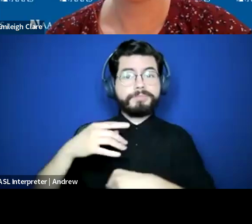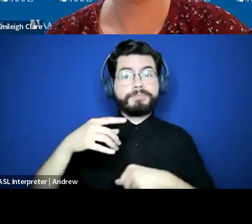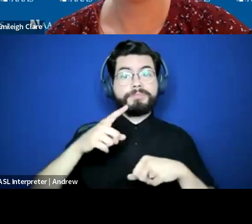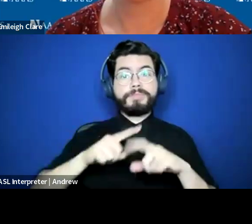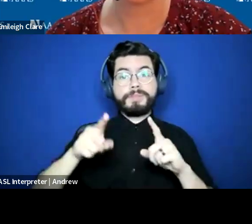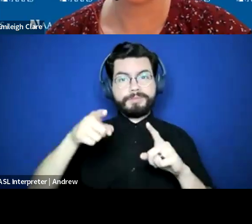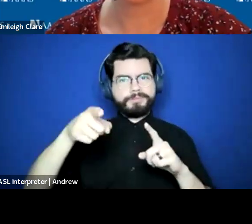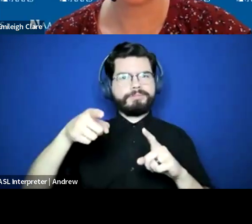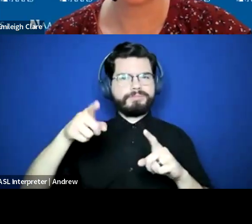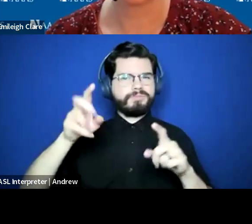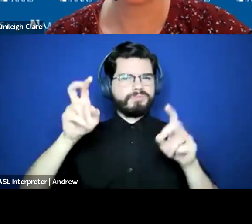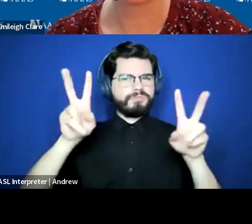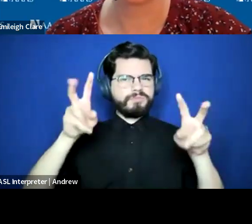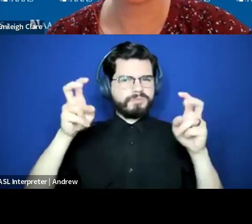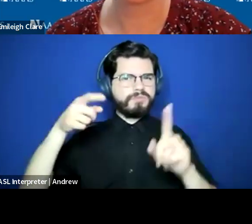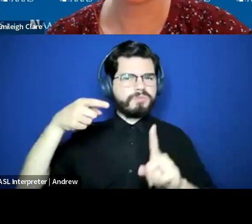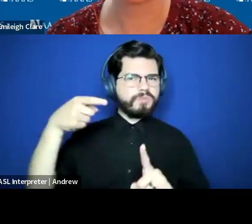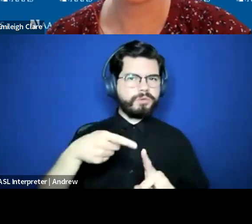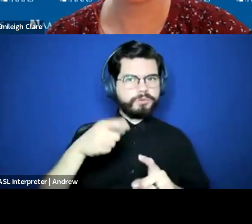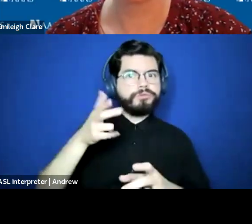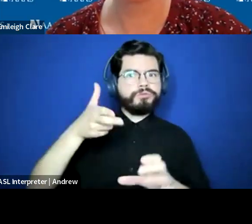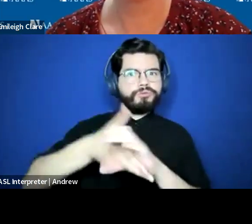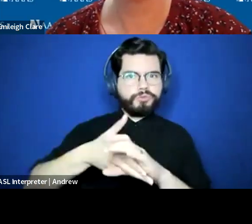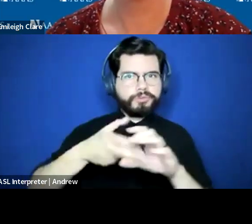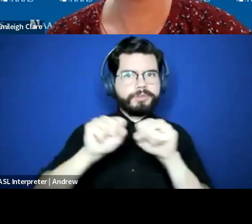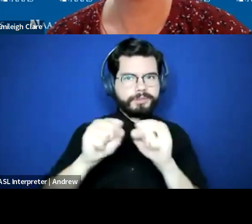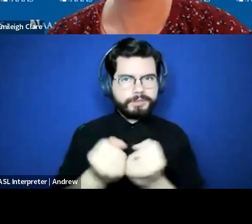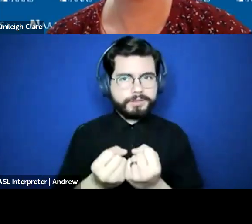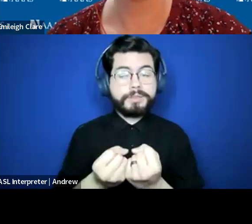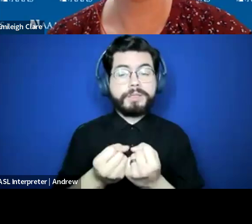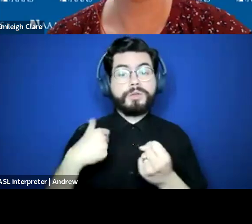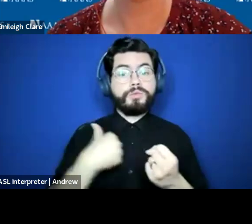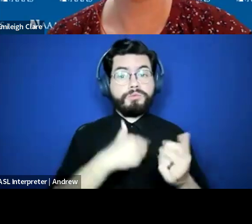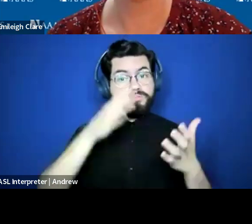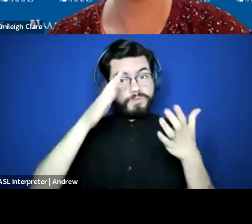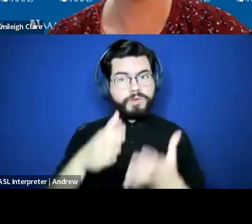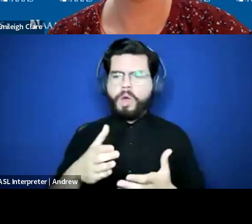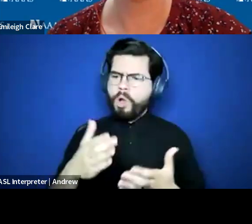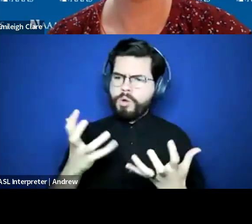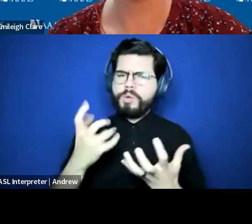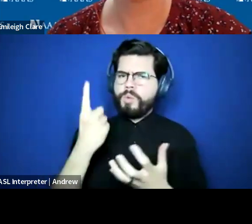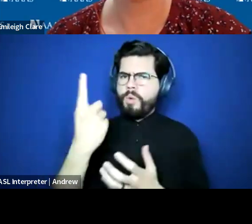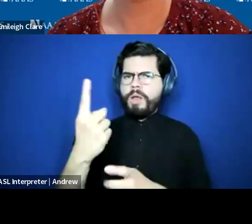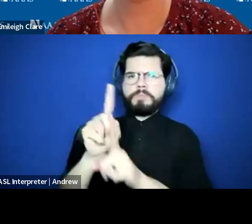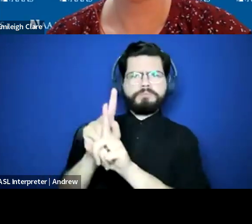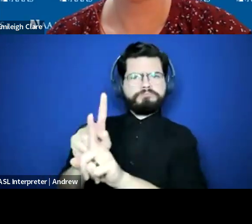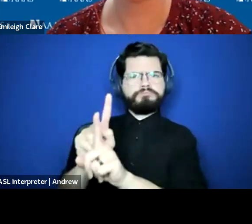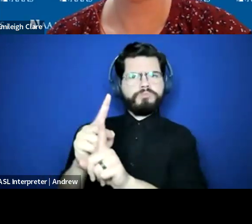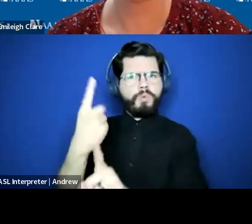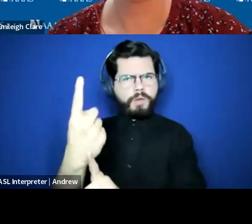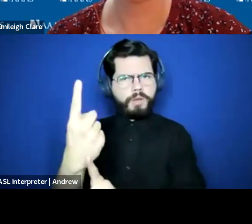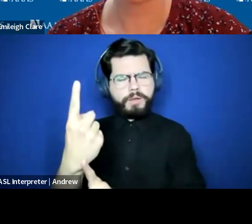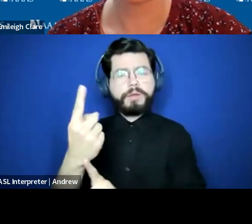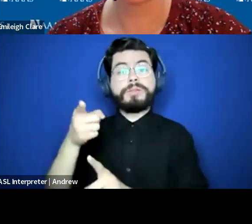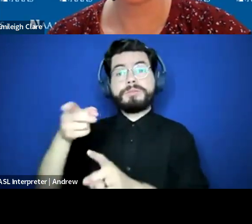really, I think sometimes we focus on finding a mentor, and someone challenged me to think of it